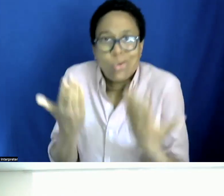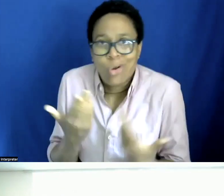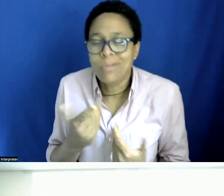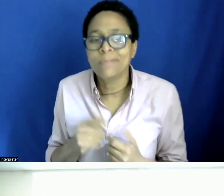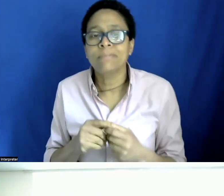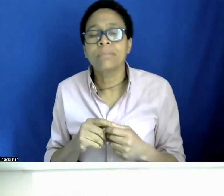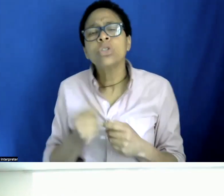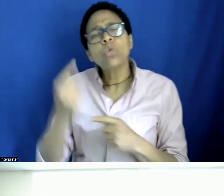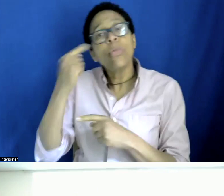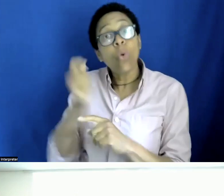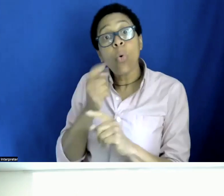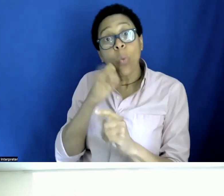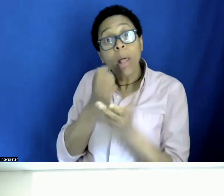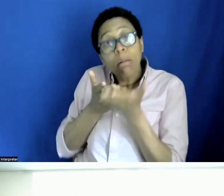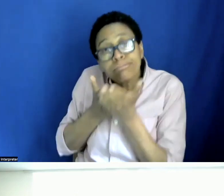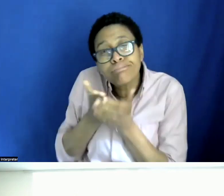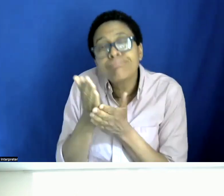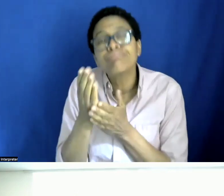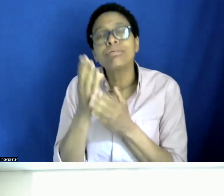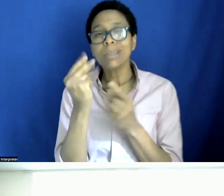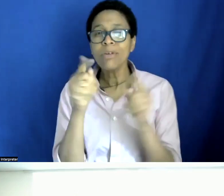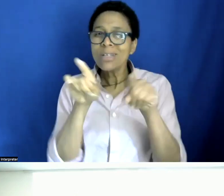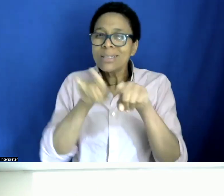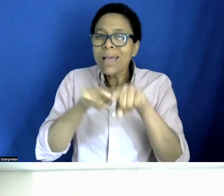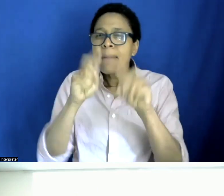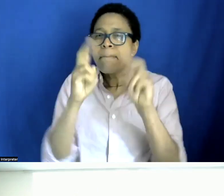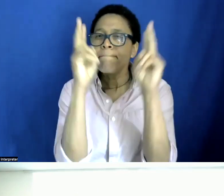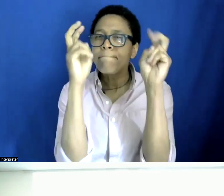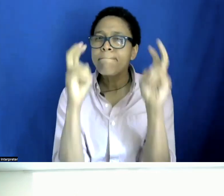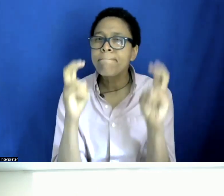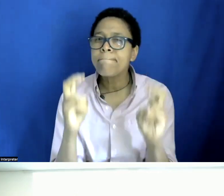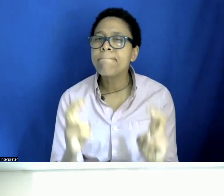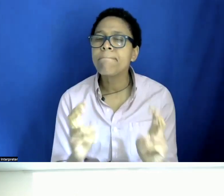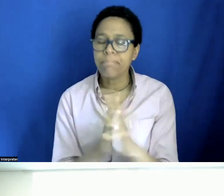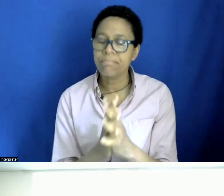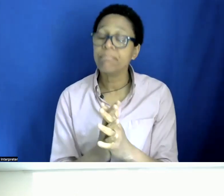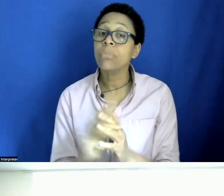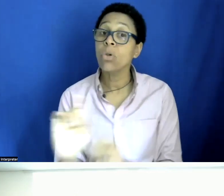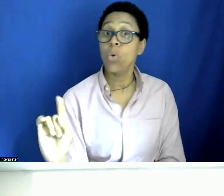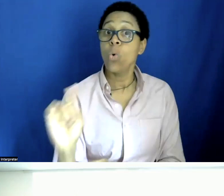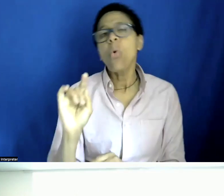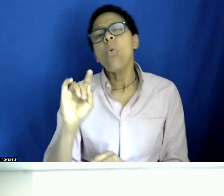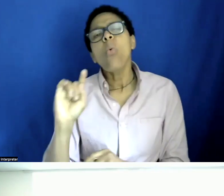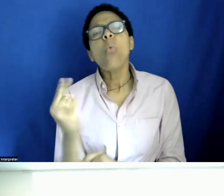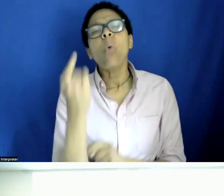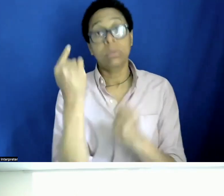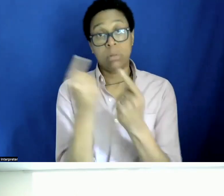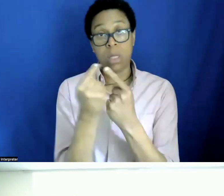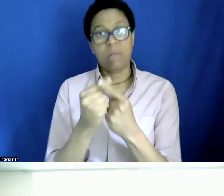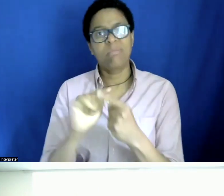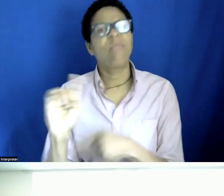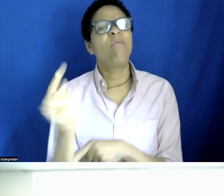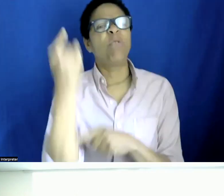go through some of those today. And one of the things we first came up against was